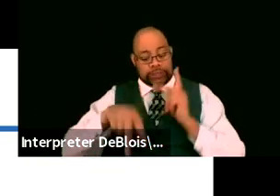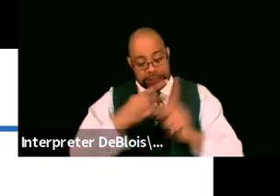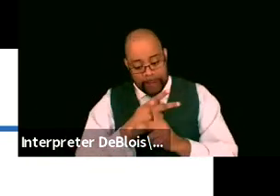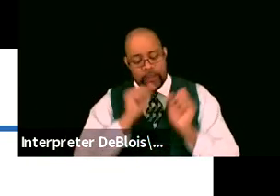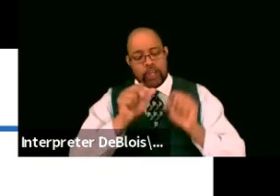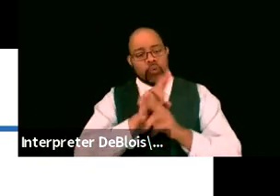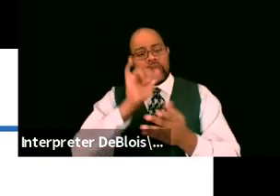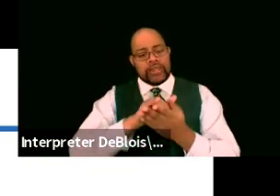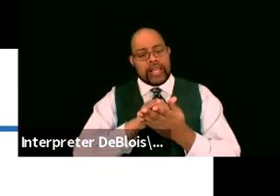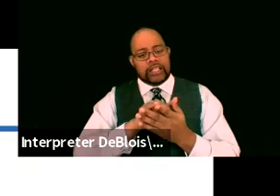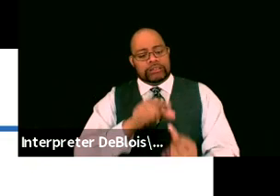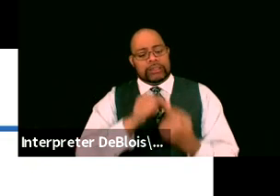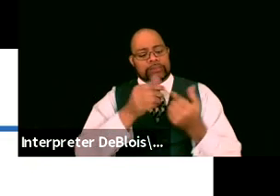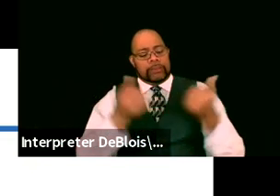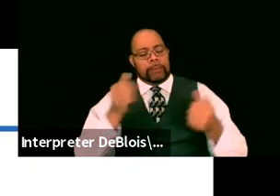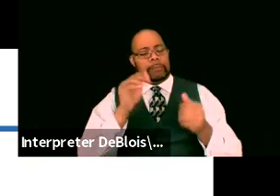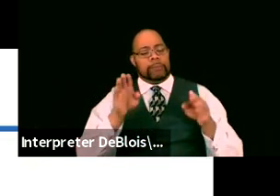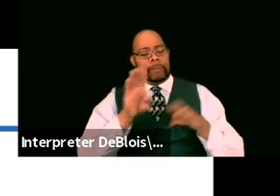you can use this to distinguish bacteria.